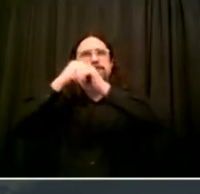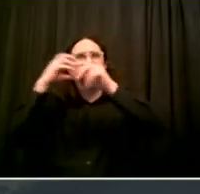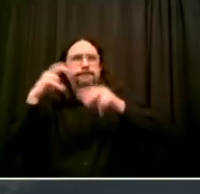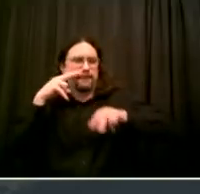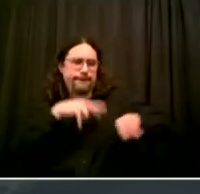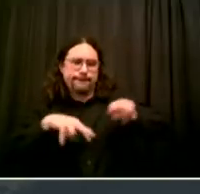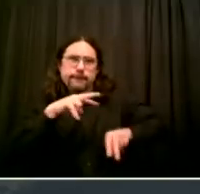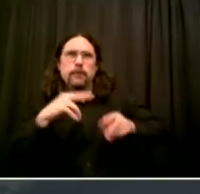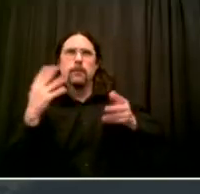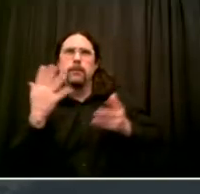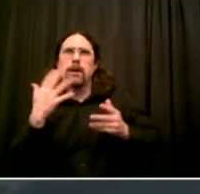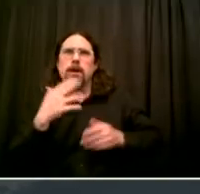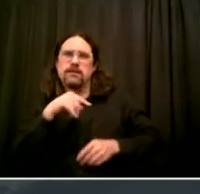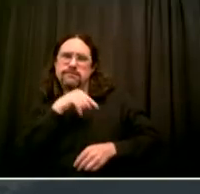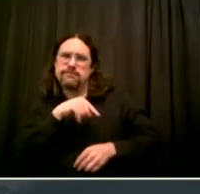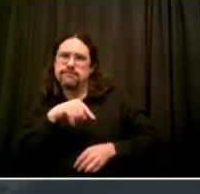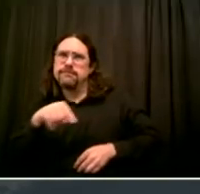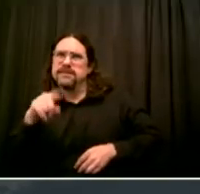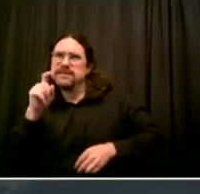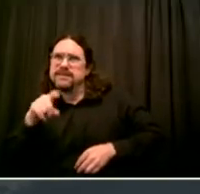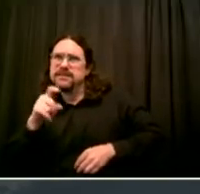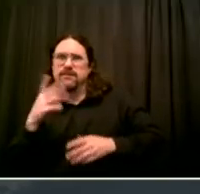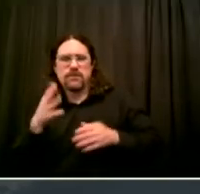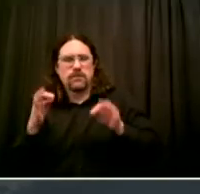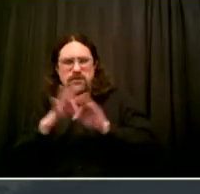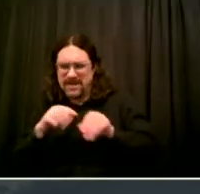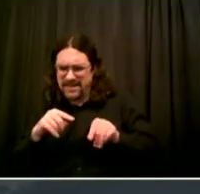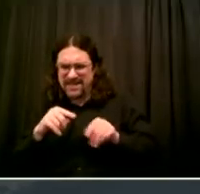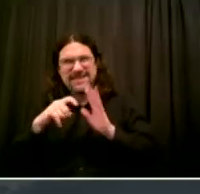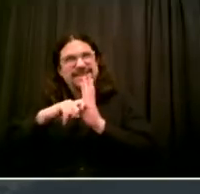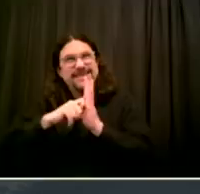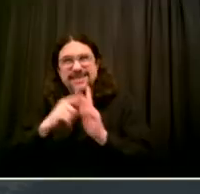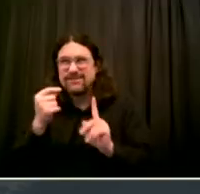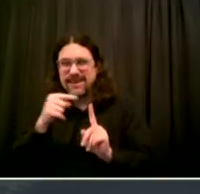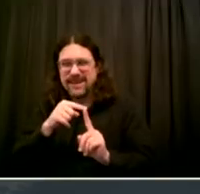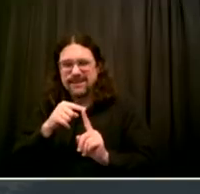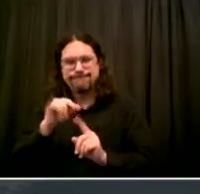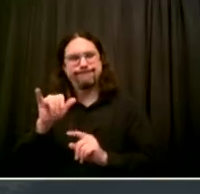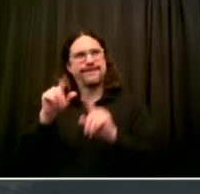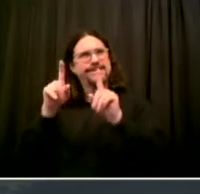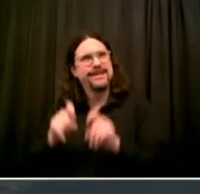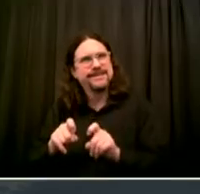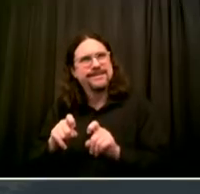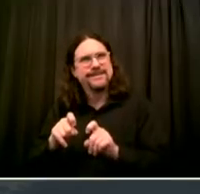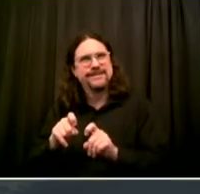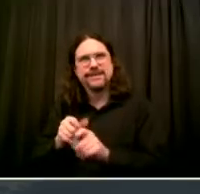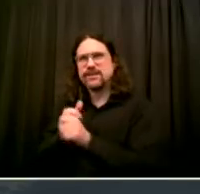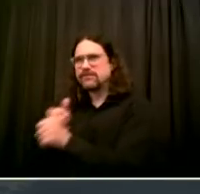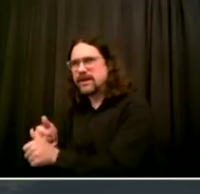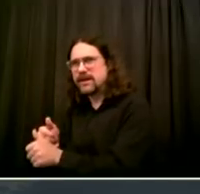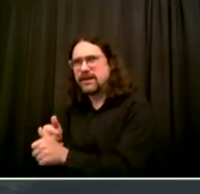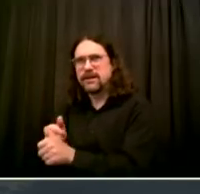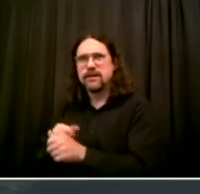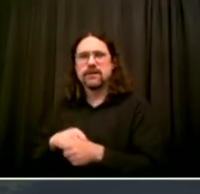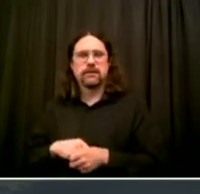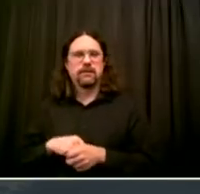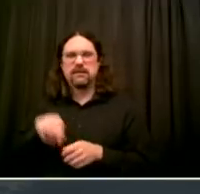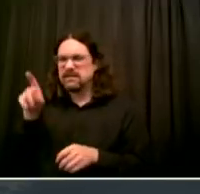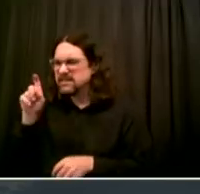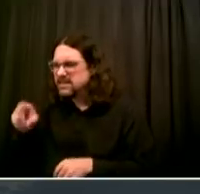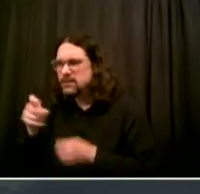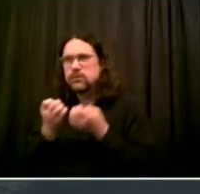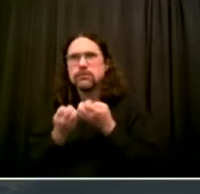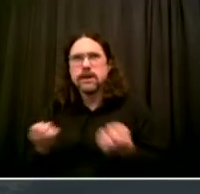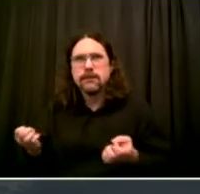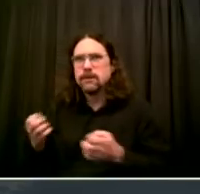tracing being there for people who need it, for the contacts being traced with each person, but then it is the ability to